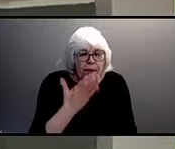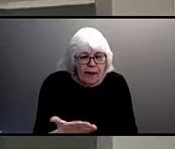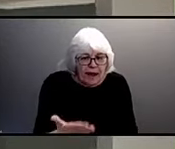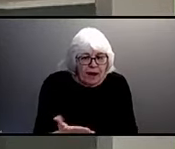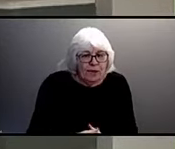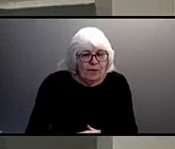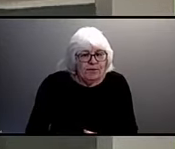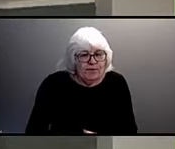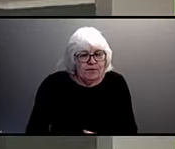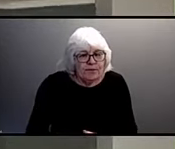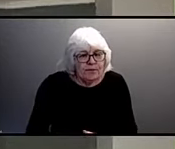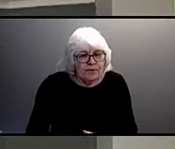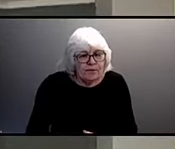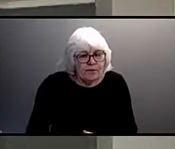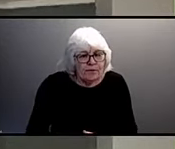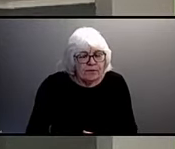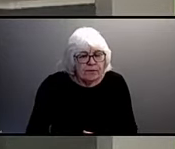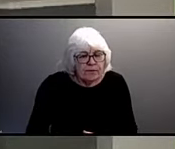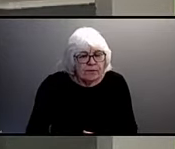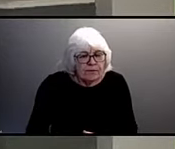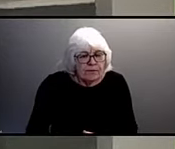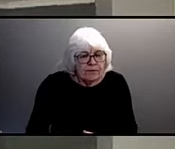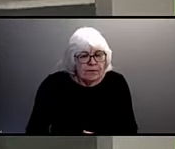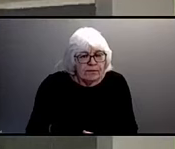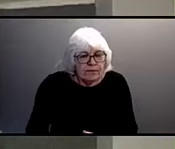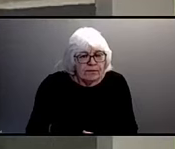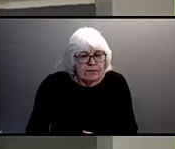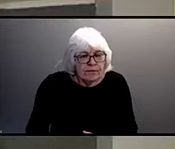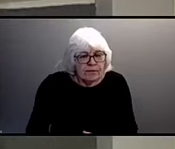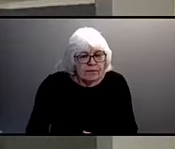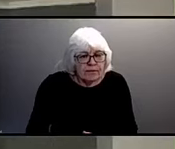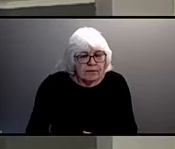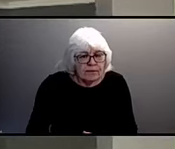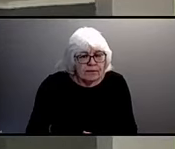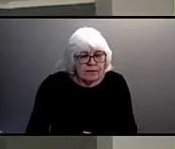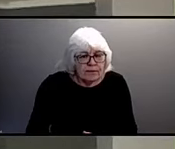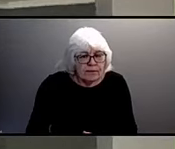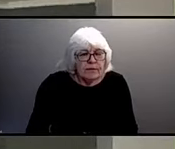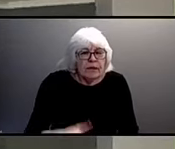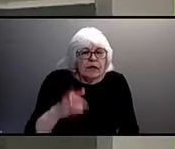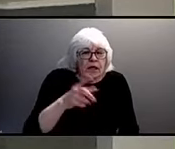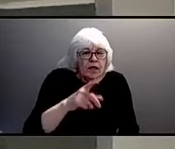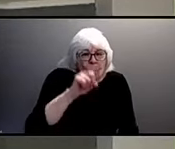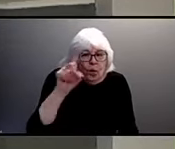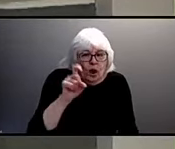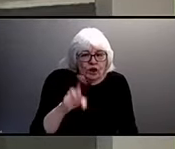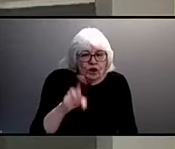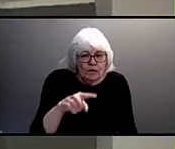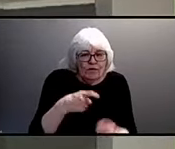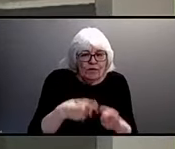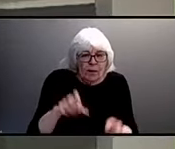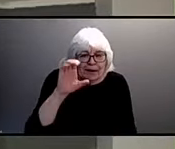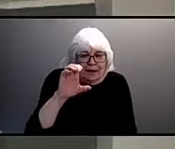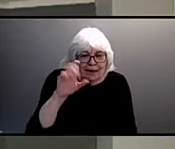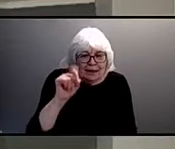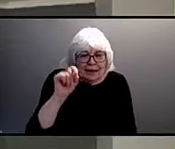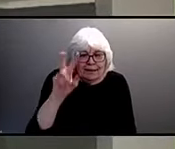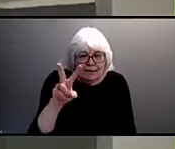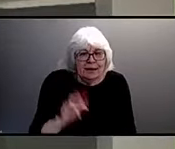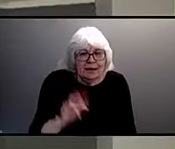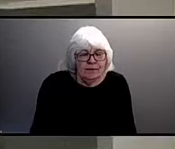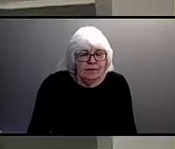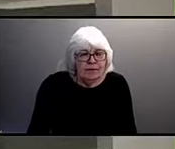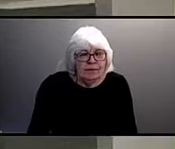from Sarah Plowman from CTV is, why aren't people who've had their